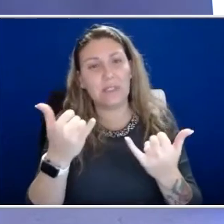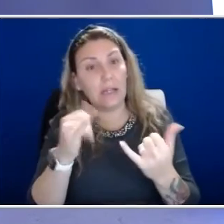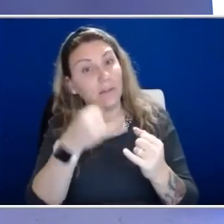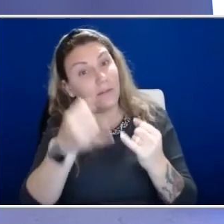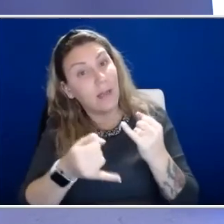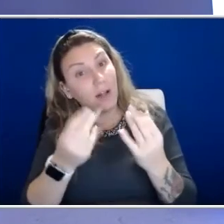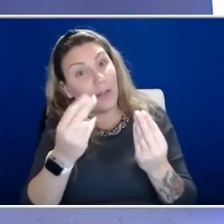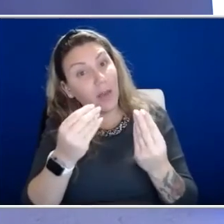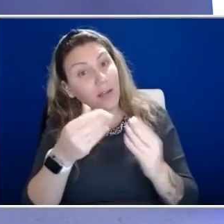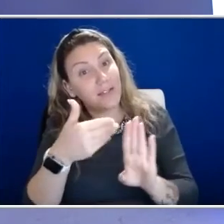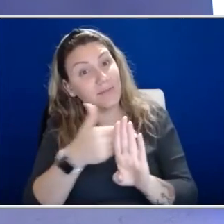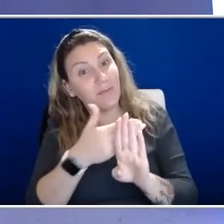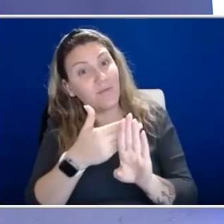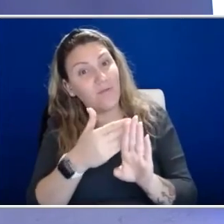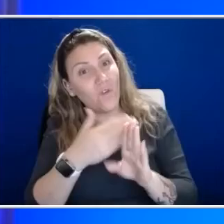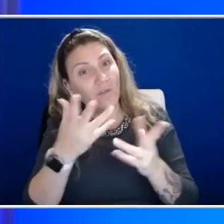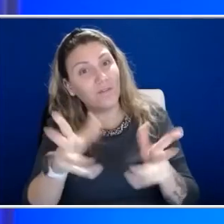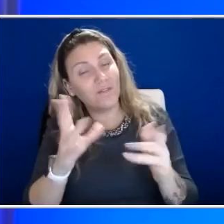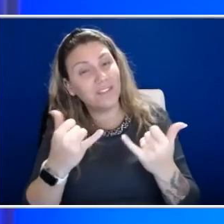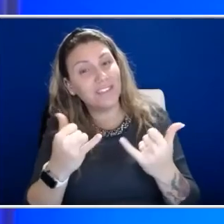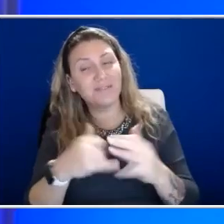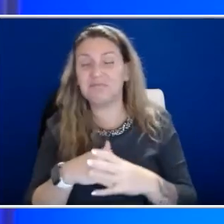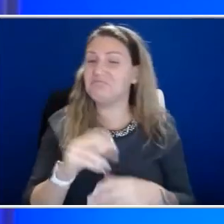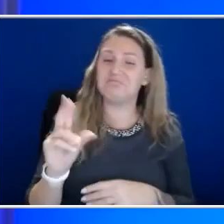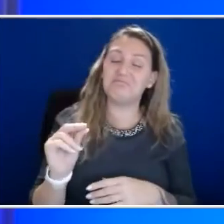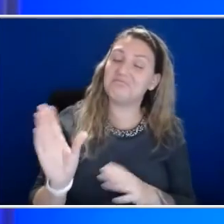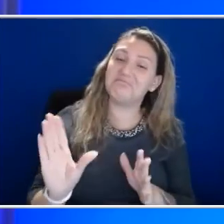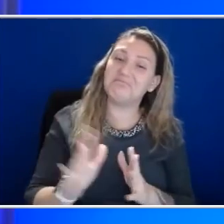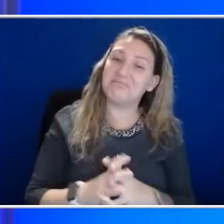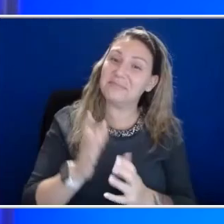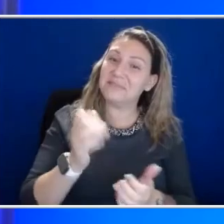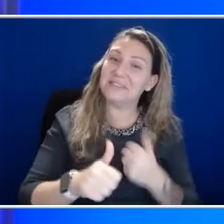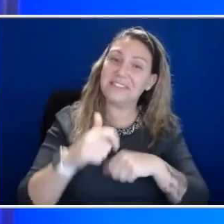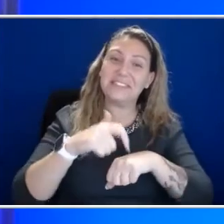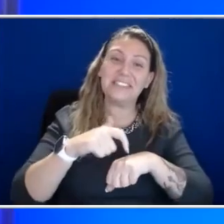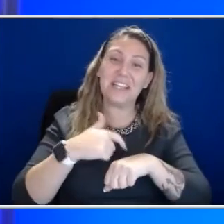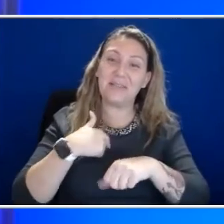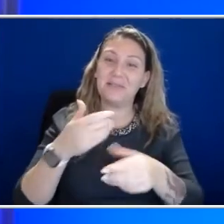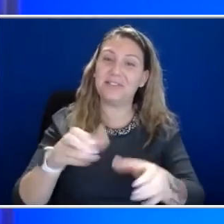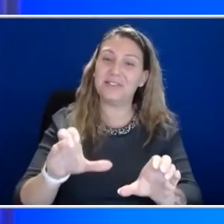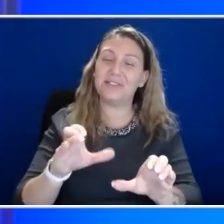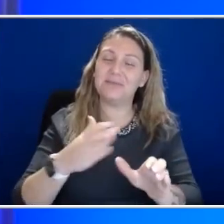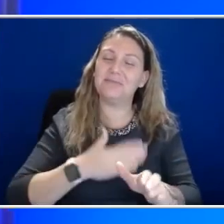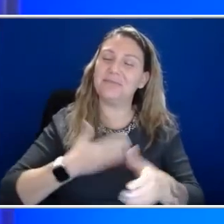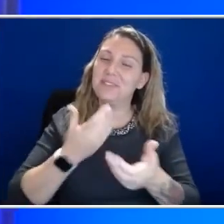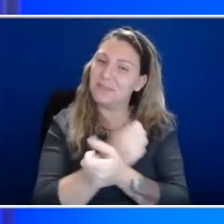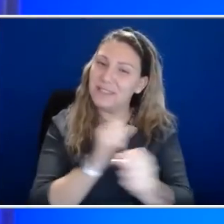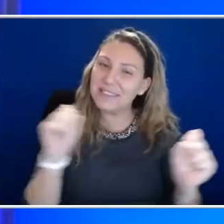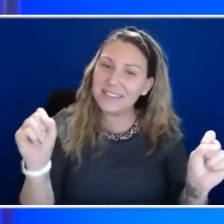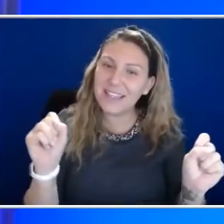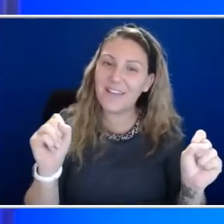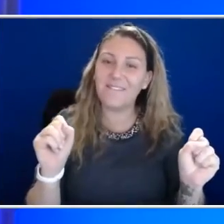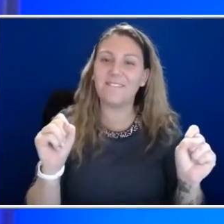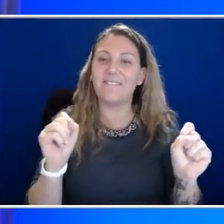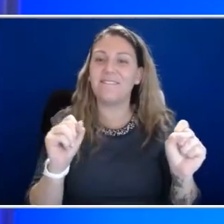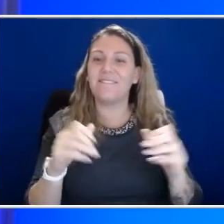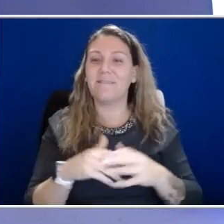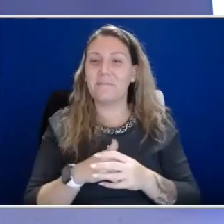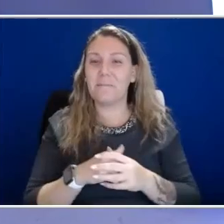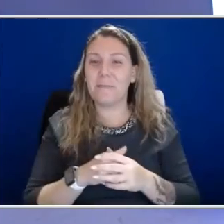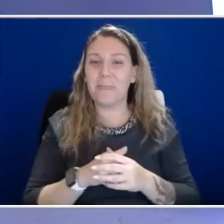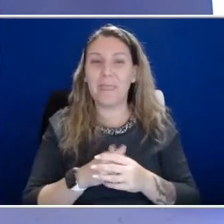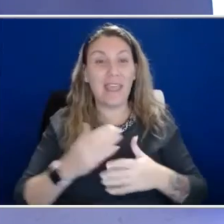we head out today? No, I think every time I get a chance, please be safe. And then happy